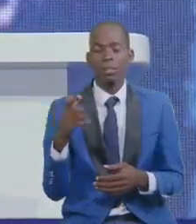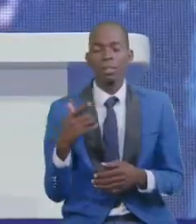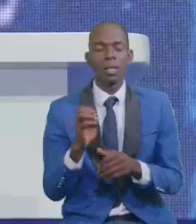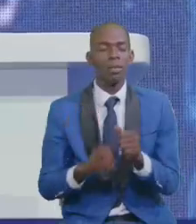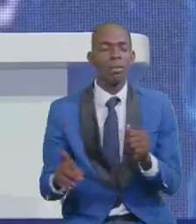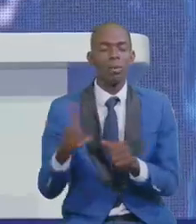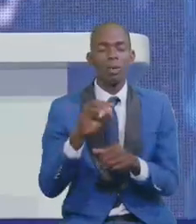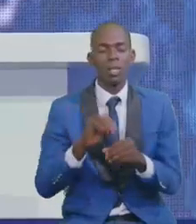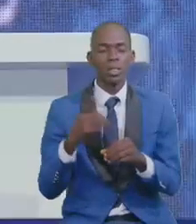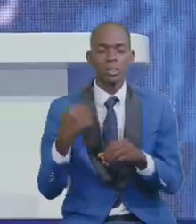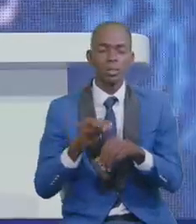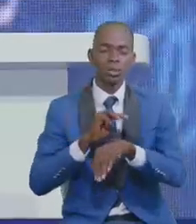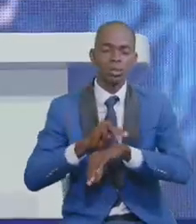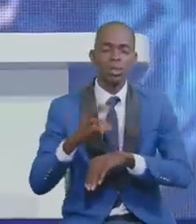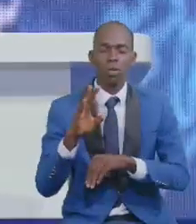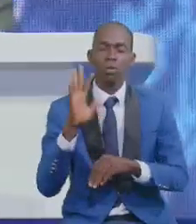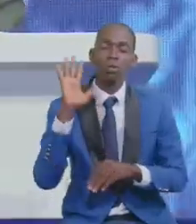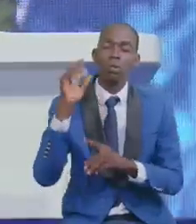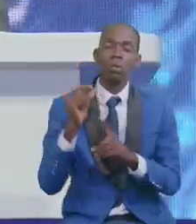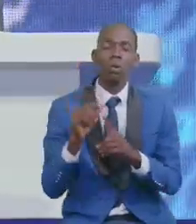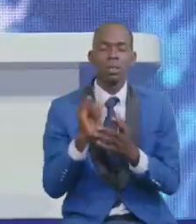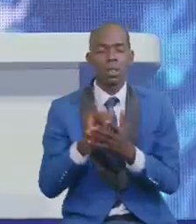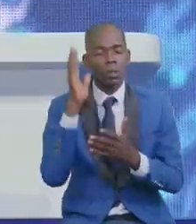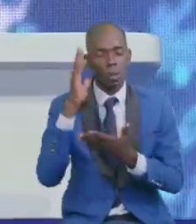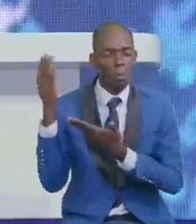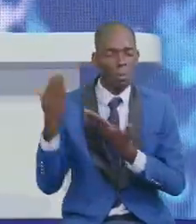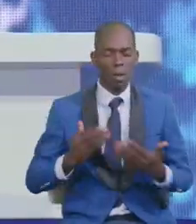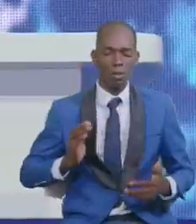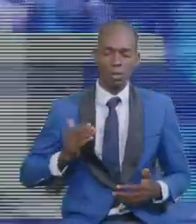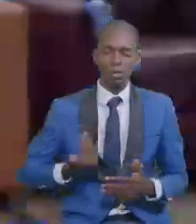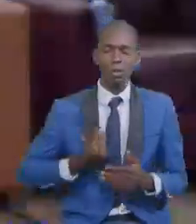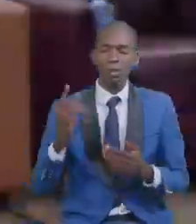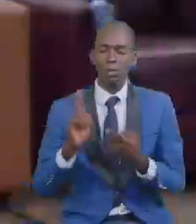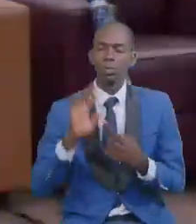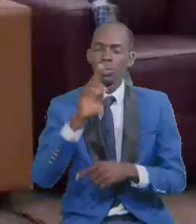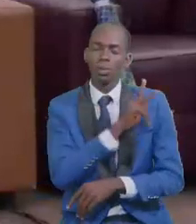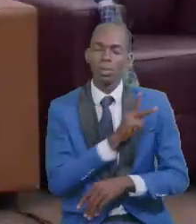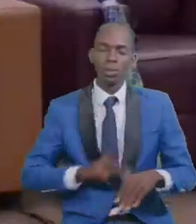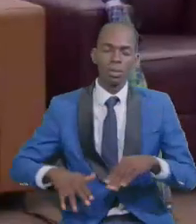of the word that will bring souls into the kingdom in Jesus' name.